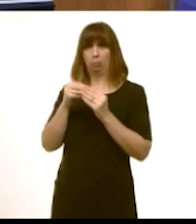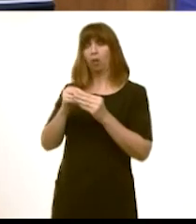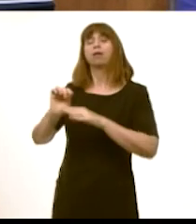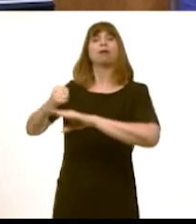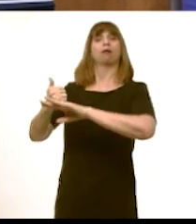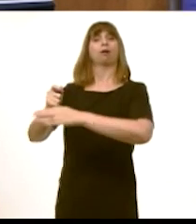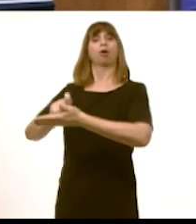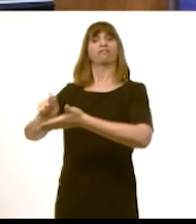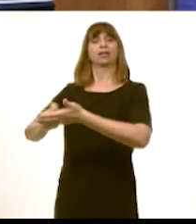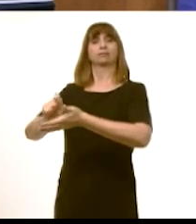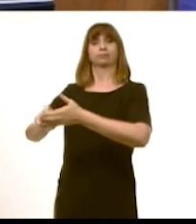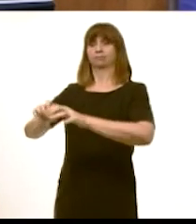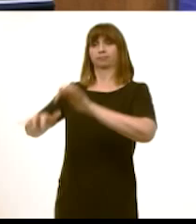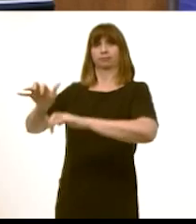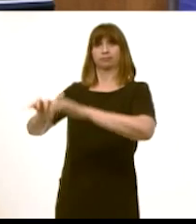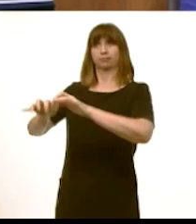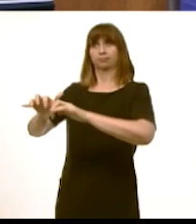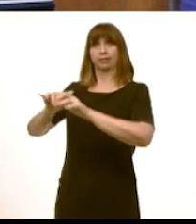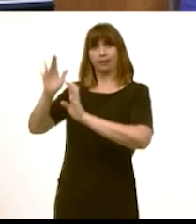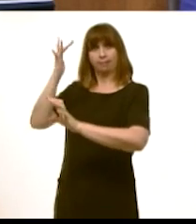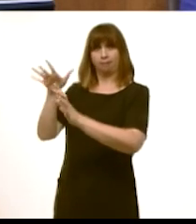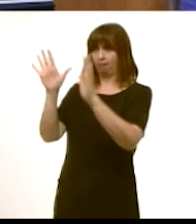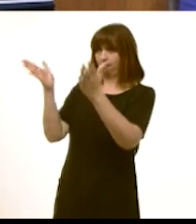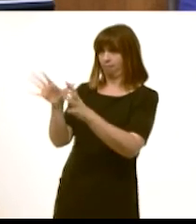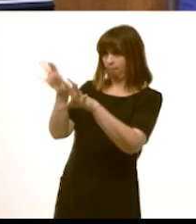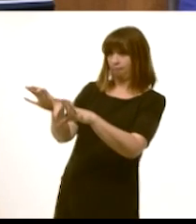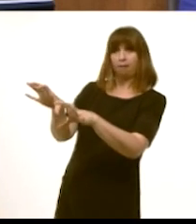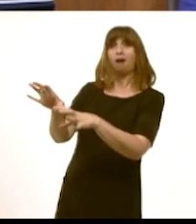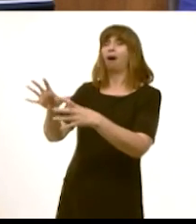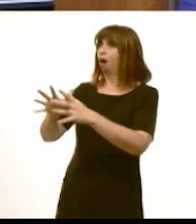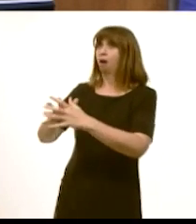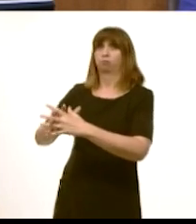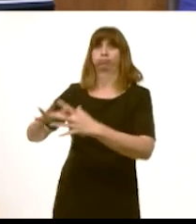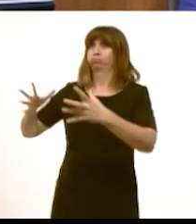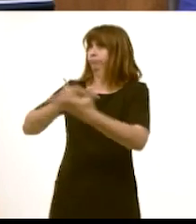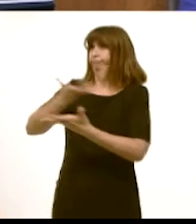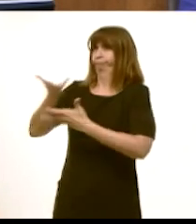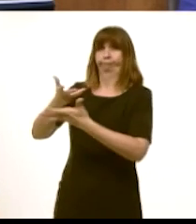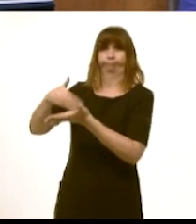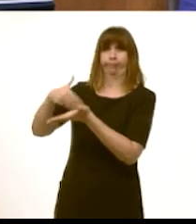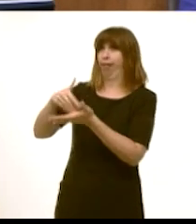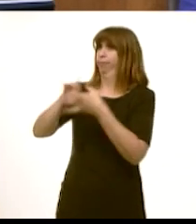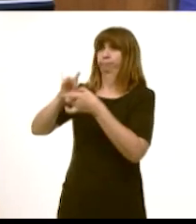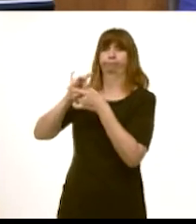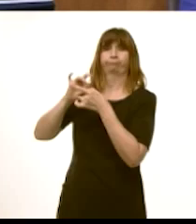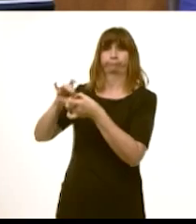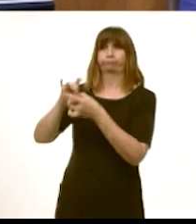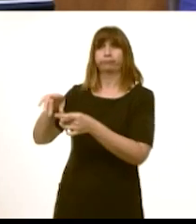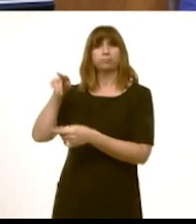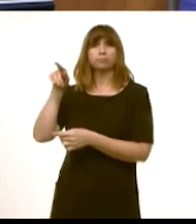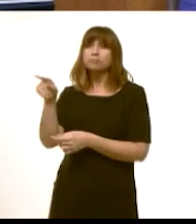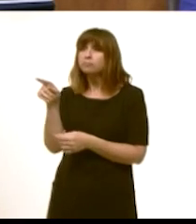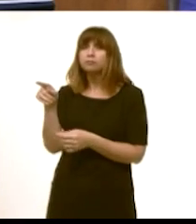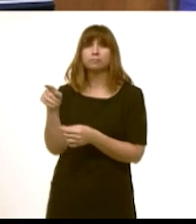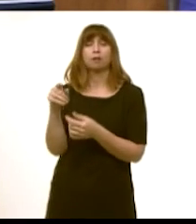increase as a result of the offices in India and indeed other countries as well. India is not just a major investor in the Welsh economy, but it's a major potential market.